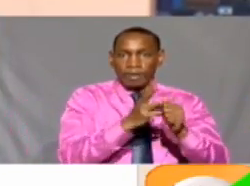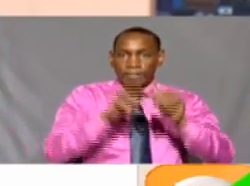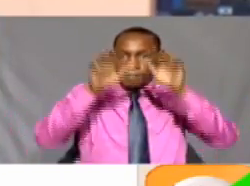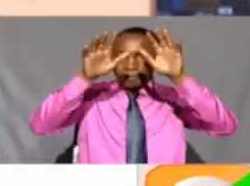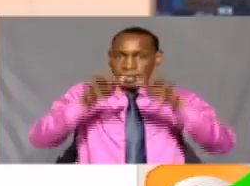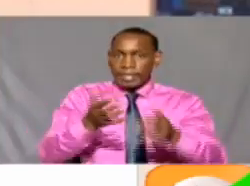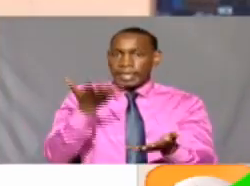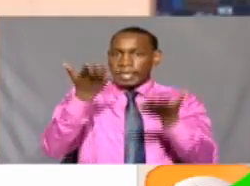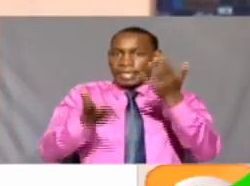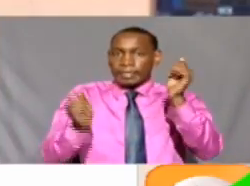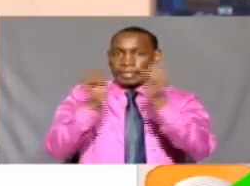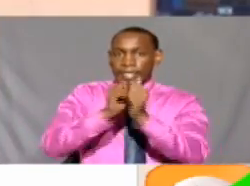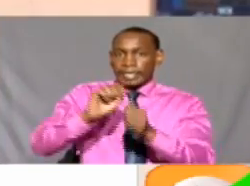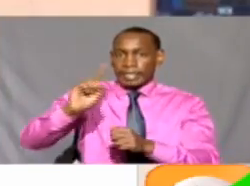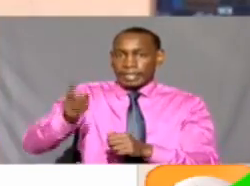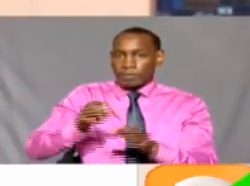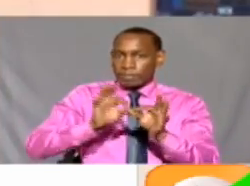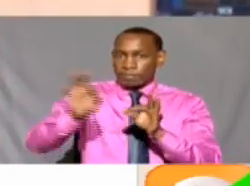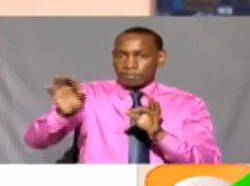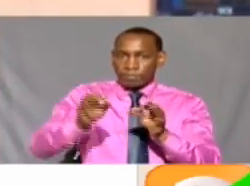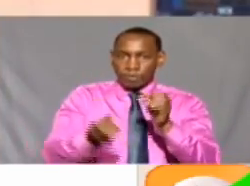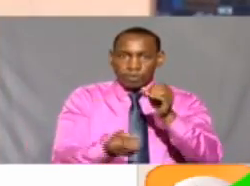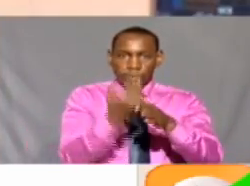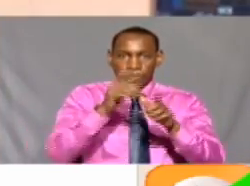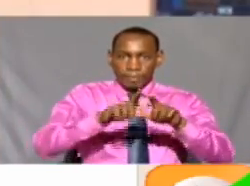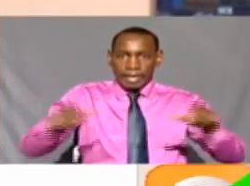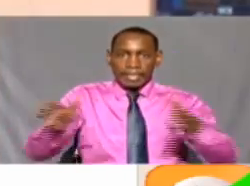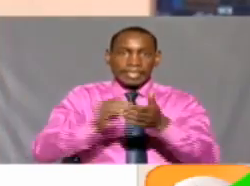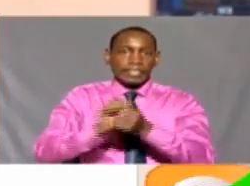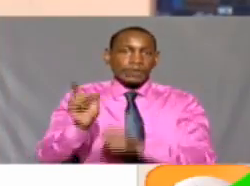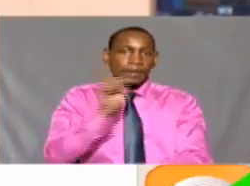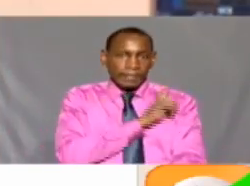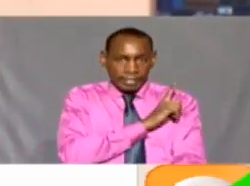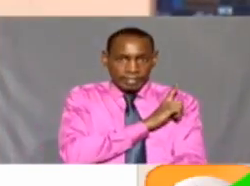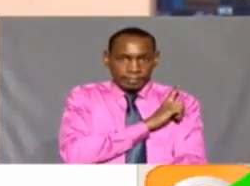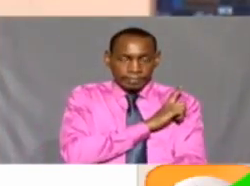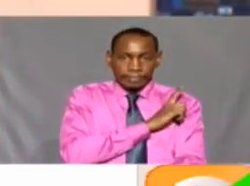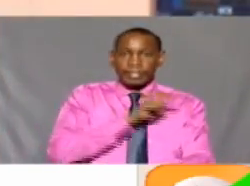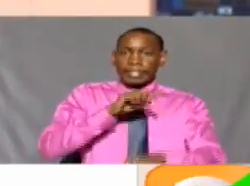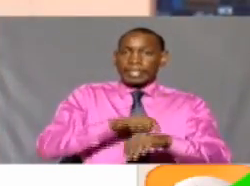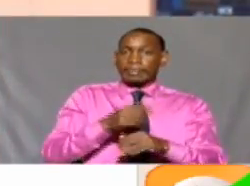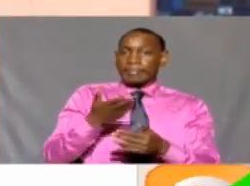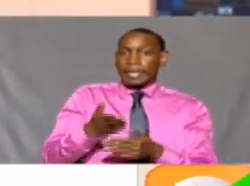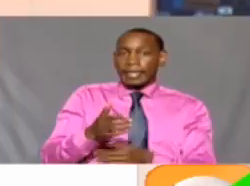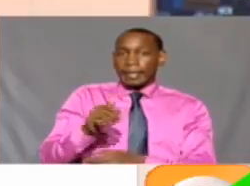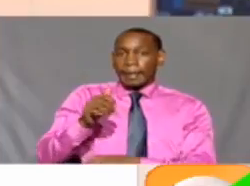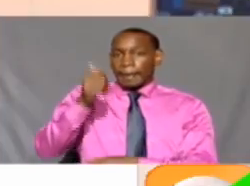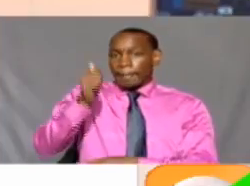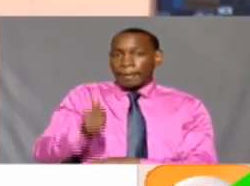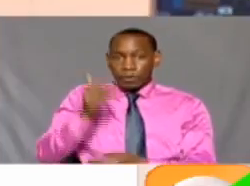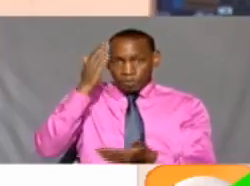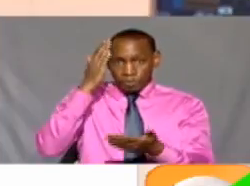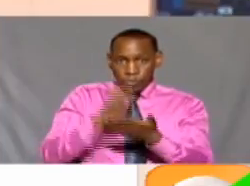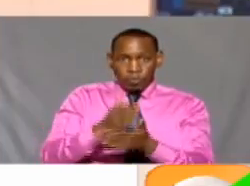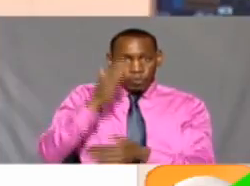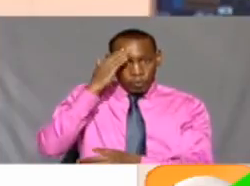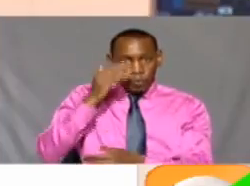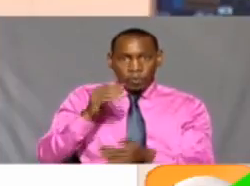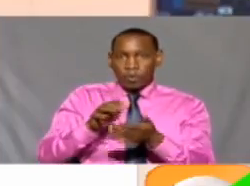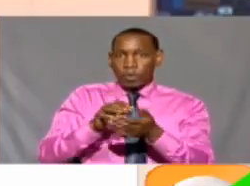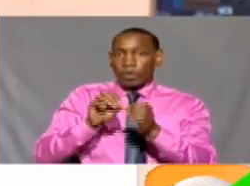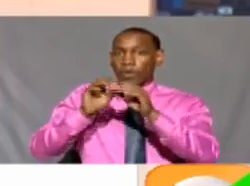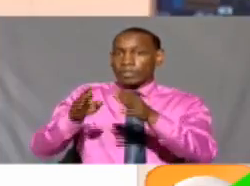that about 10,000 acres of cropland was destroyed. Right. And right now we are not yet sure how much we've lost as a result